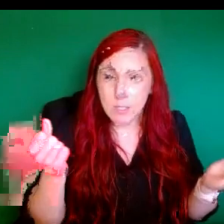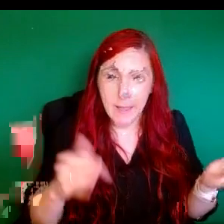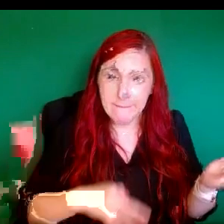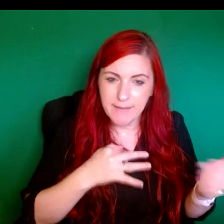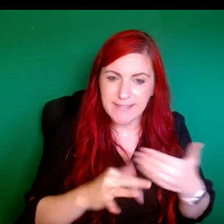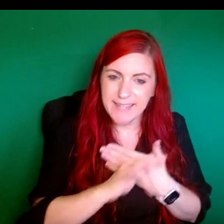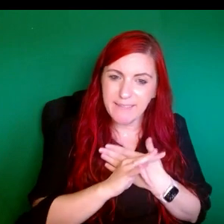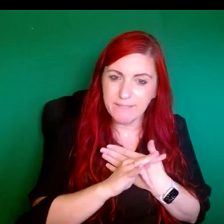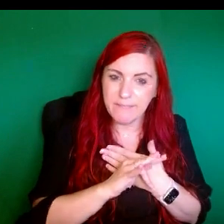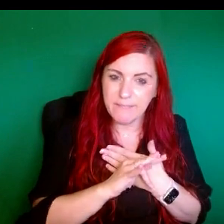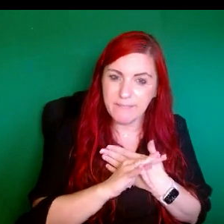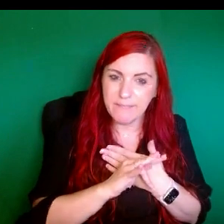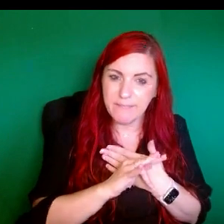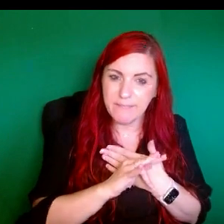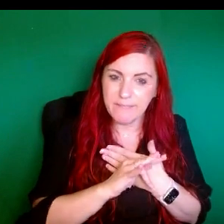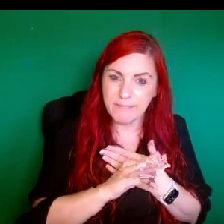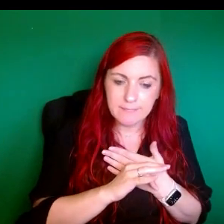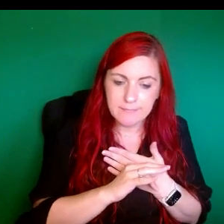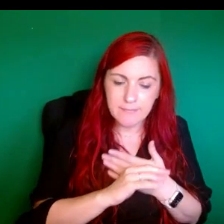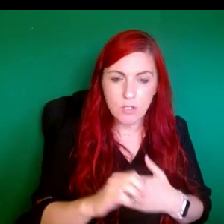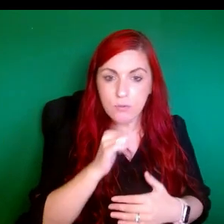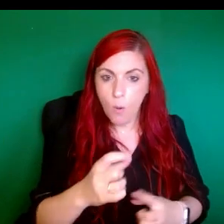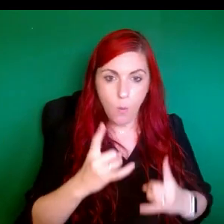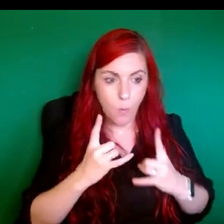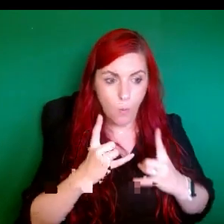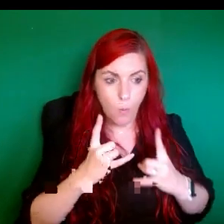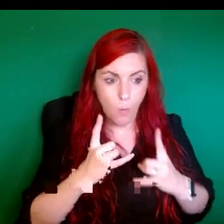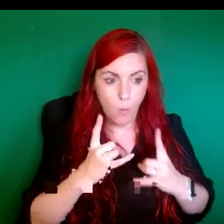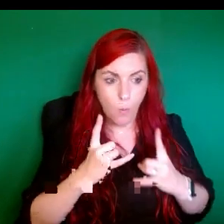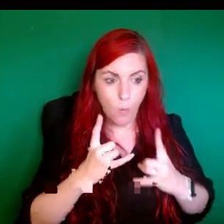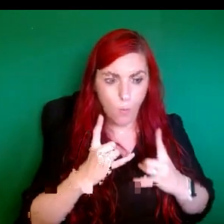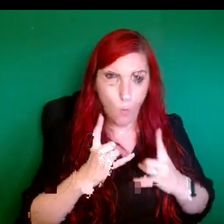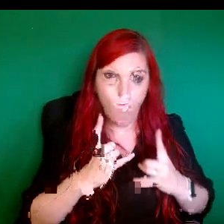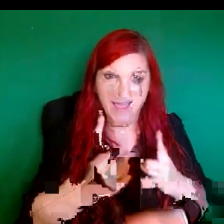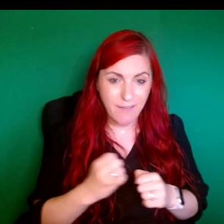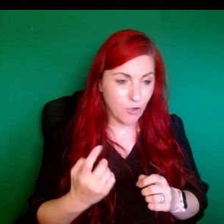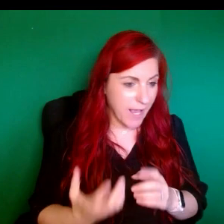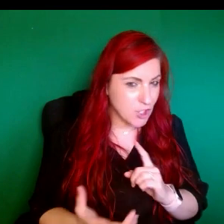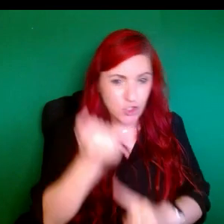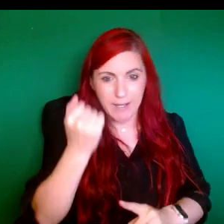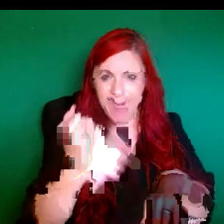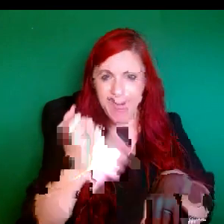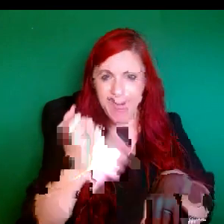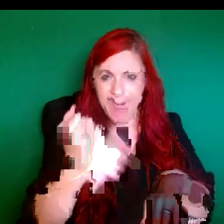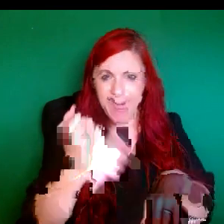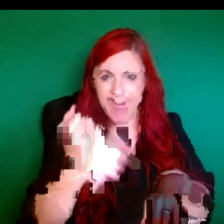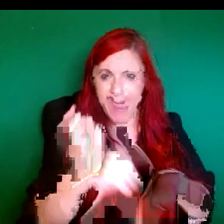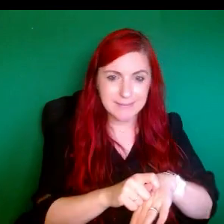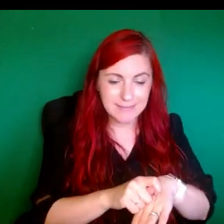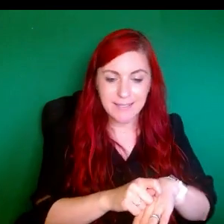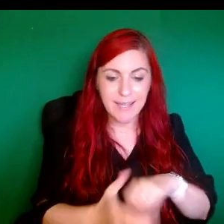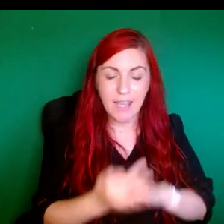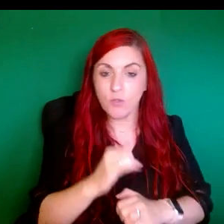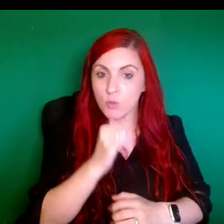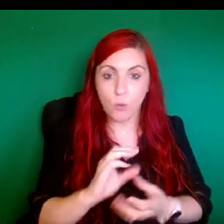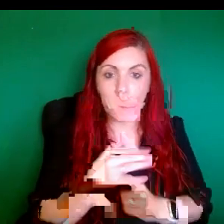I immediately felt, and no being will ever reach